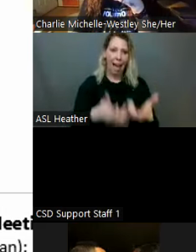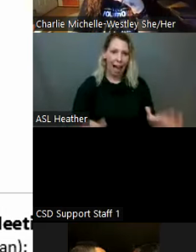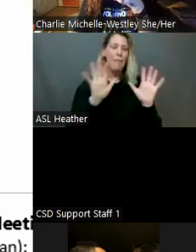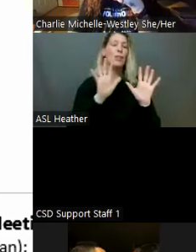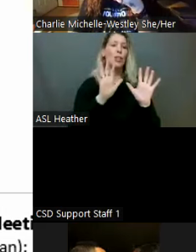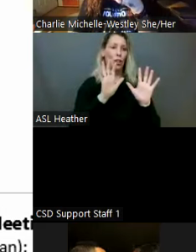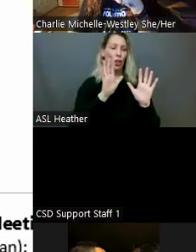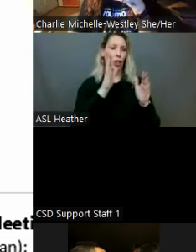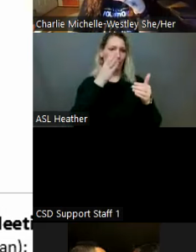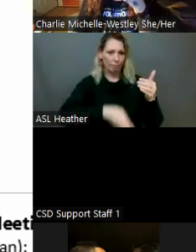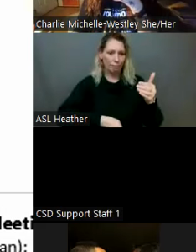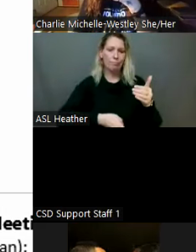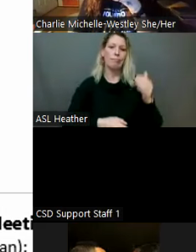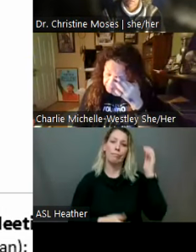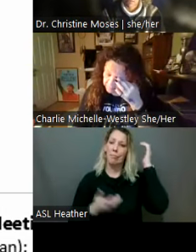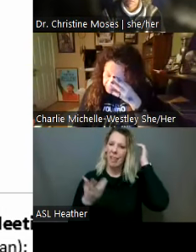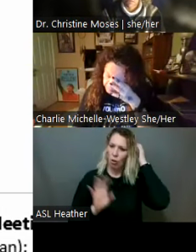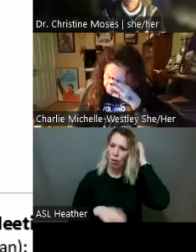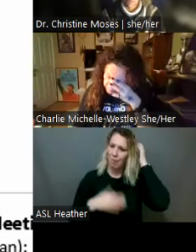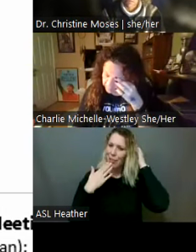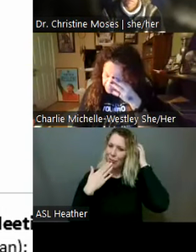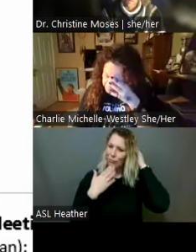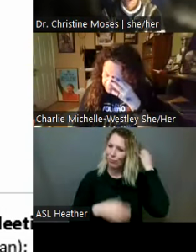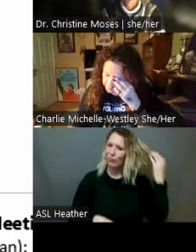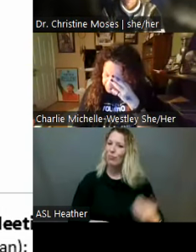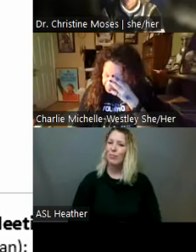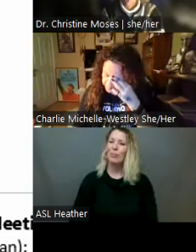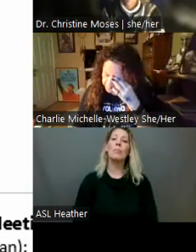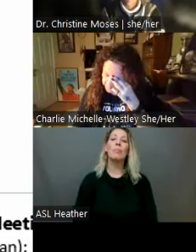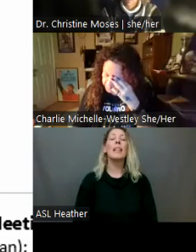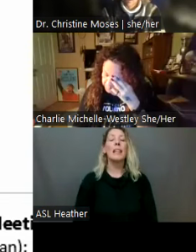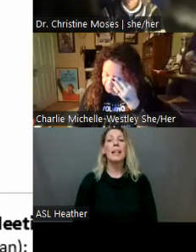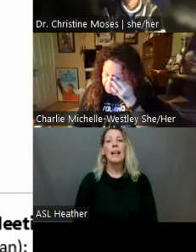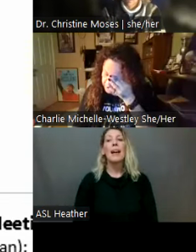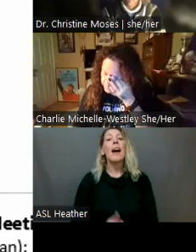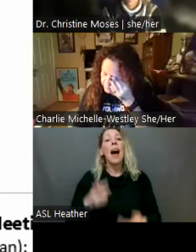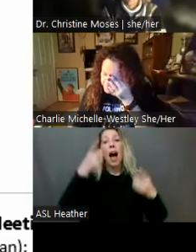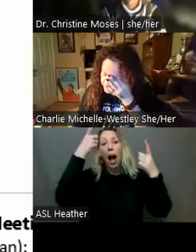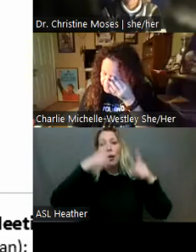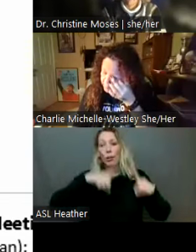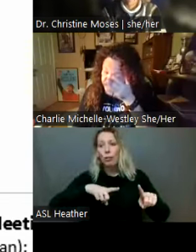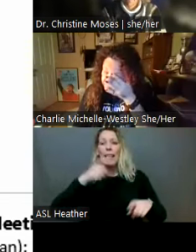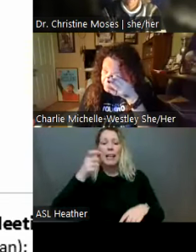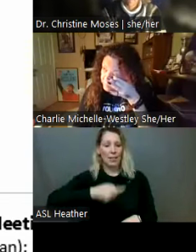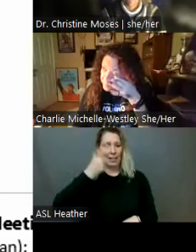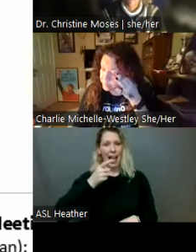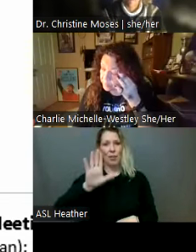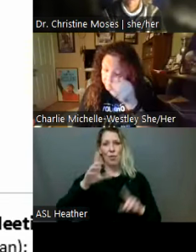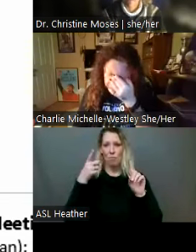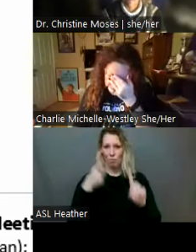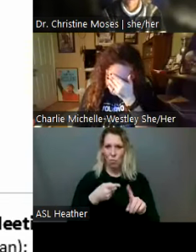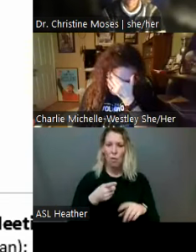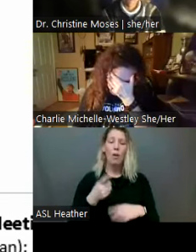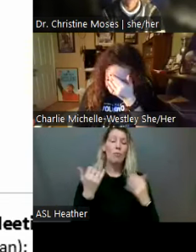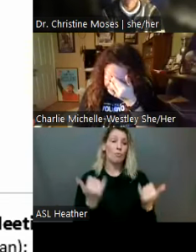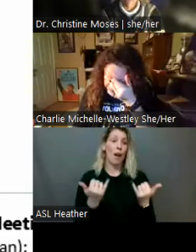are complete. That's all. Thank you. Yeah, well, I agree and understand where you're coming from. I think that right